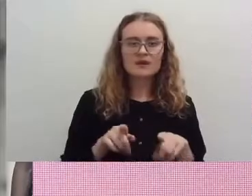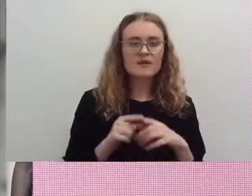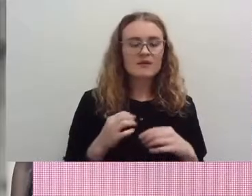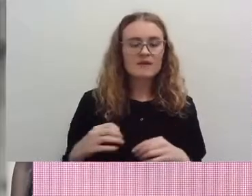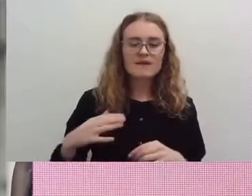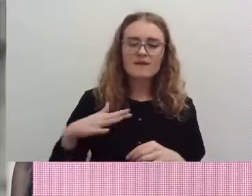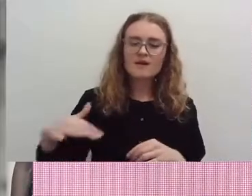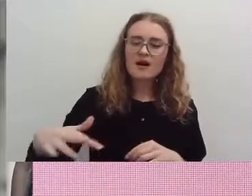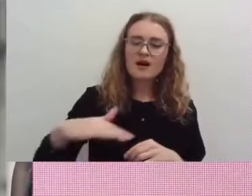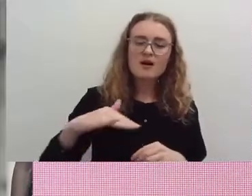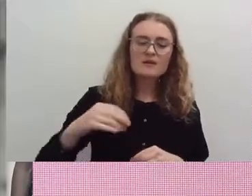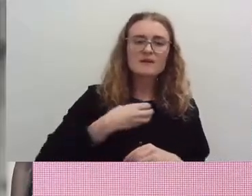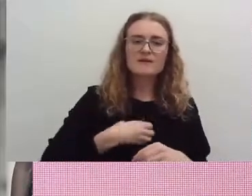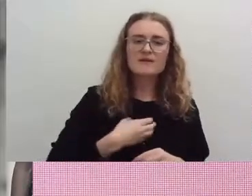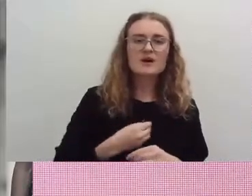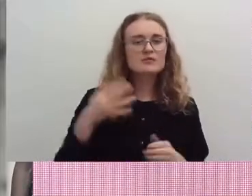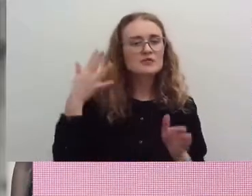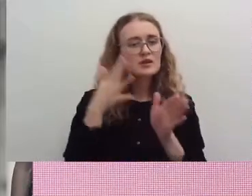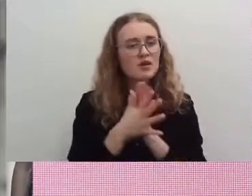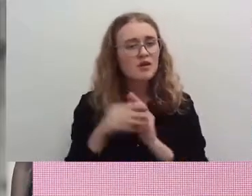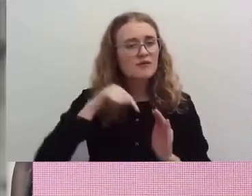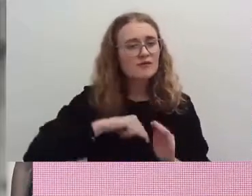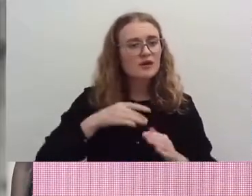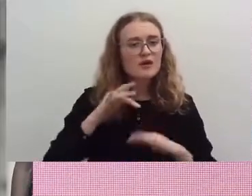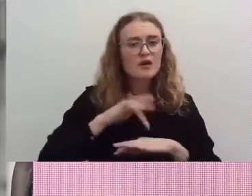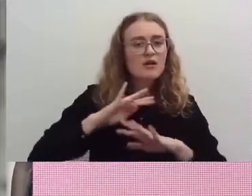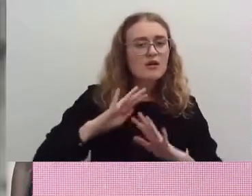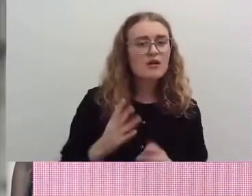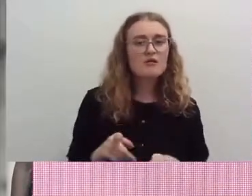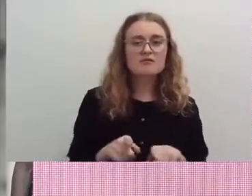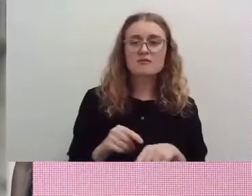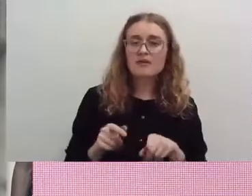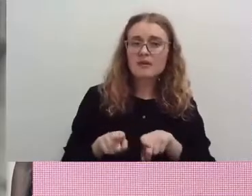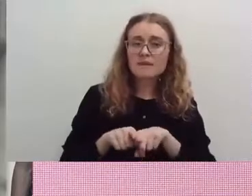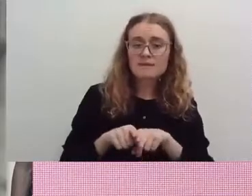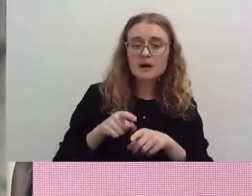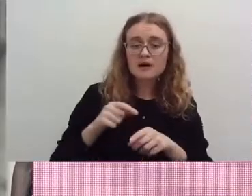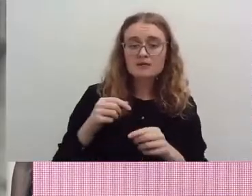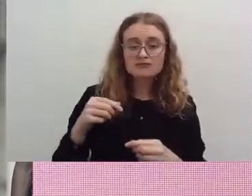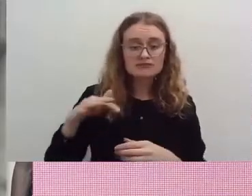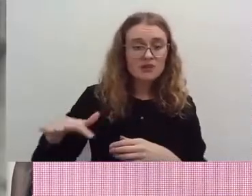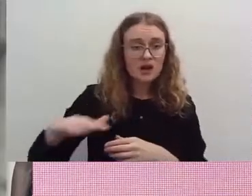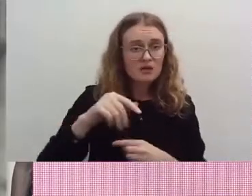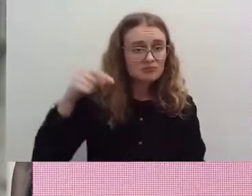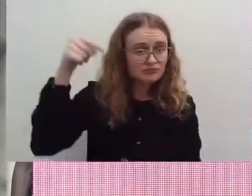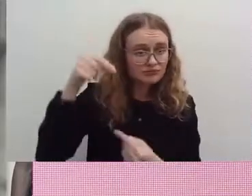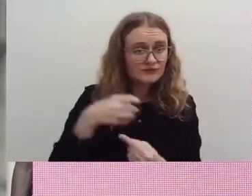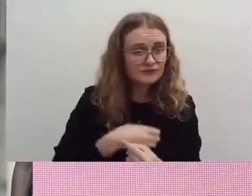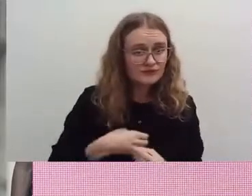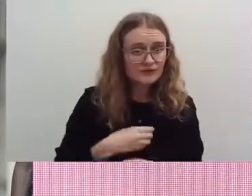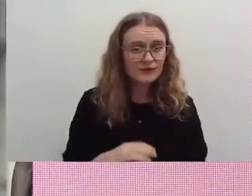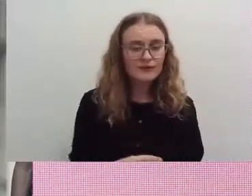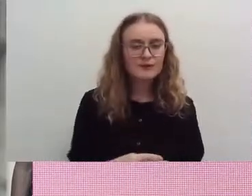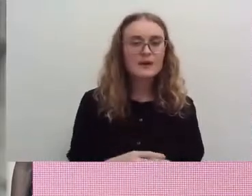become evident and clear, yet there is still some backlash from the public nowadays. So what can we do alongside